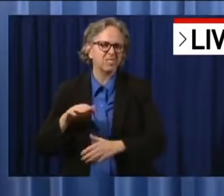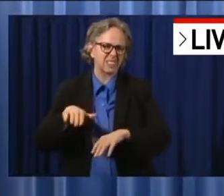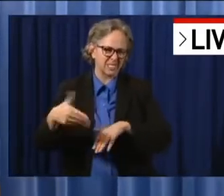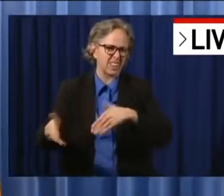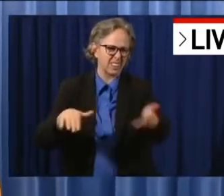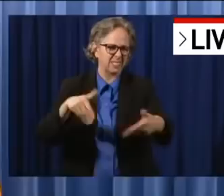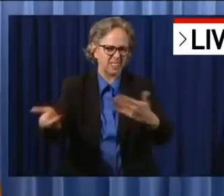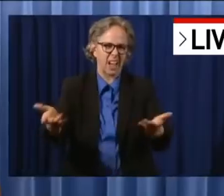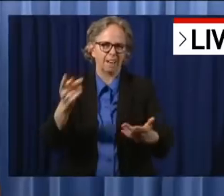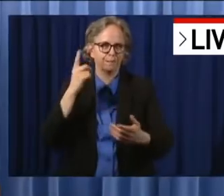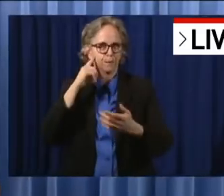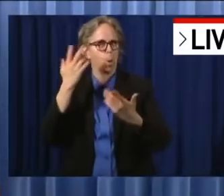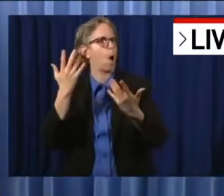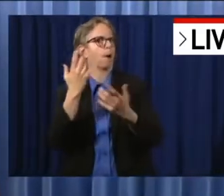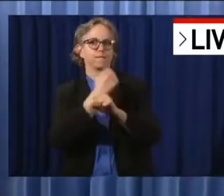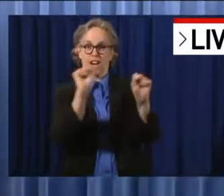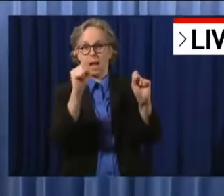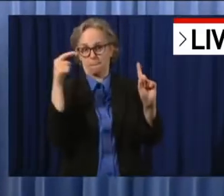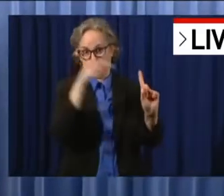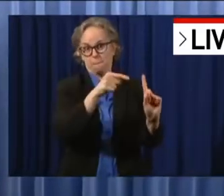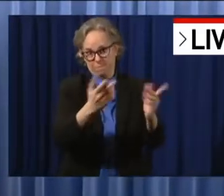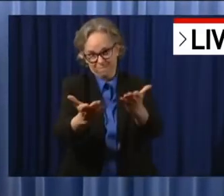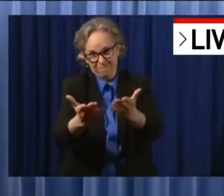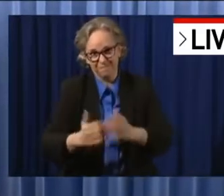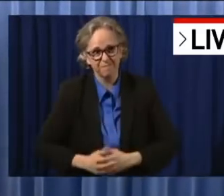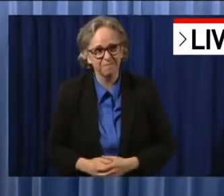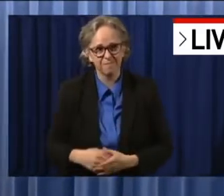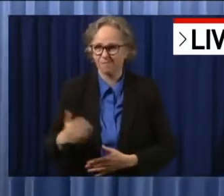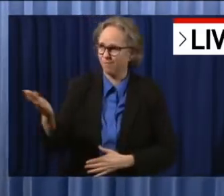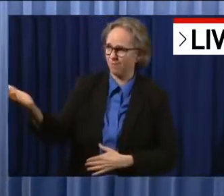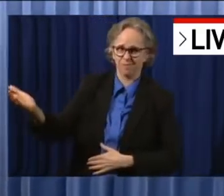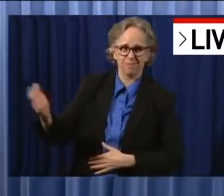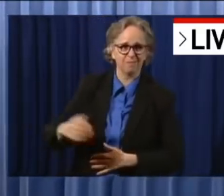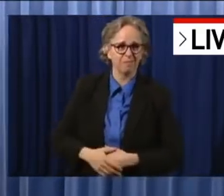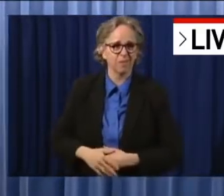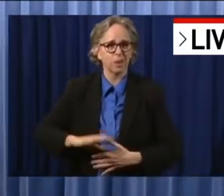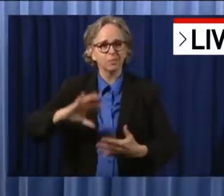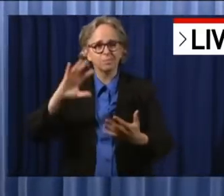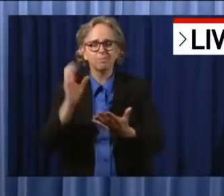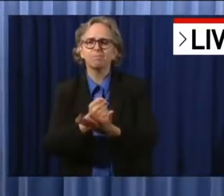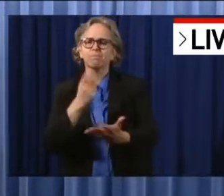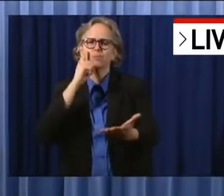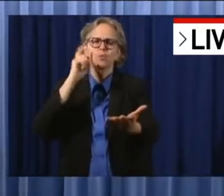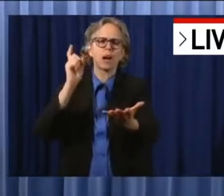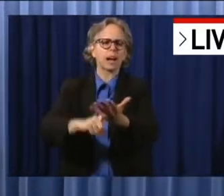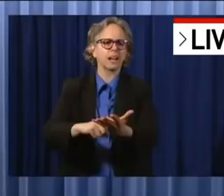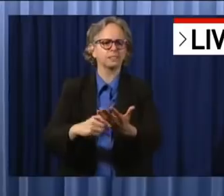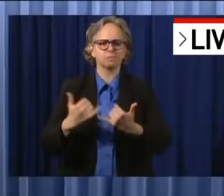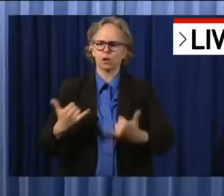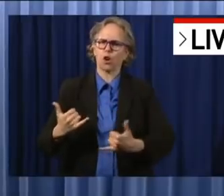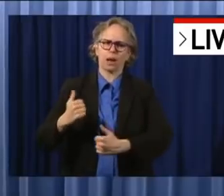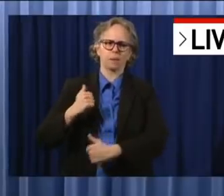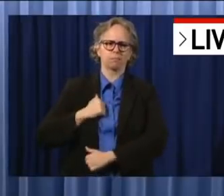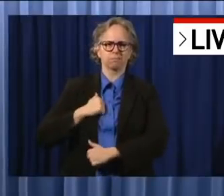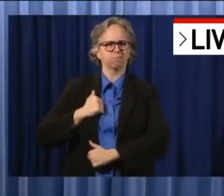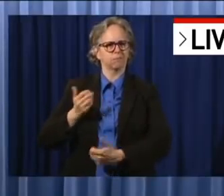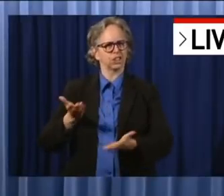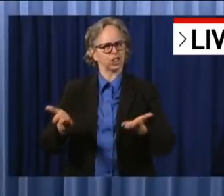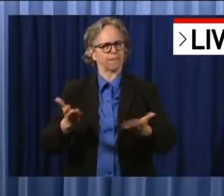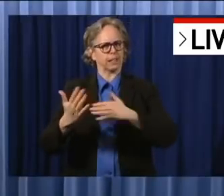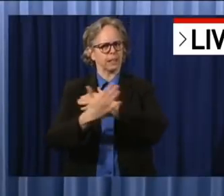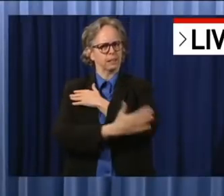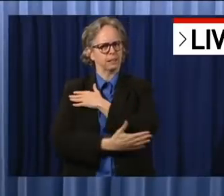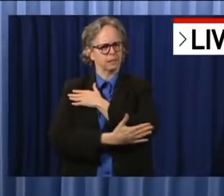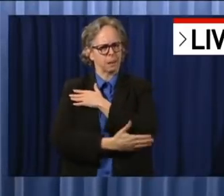to recognize those that are currently serving our country. We're very, very proud of them. We're